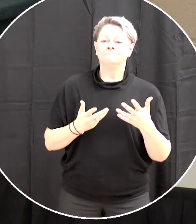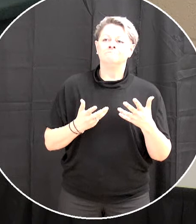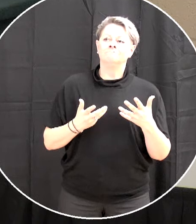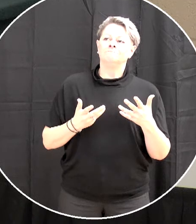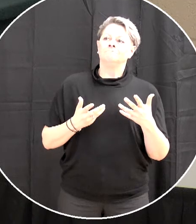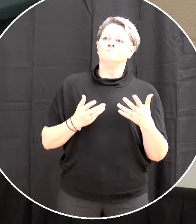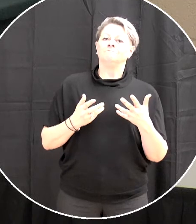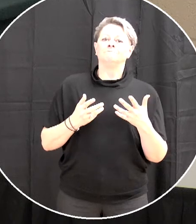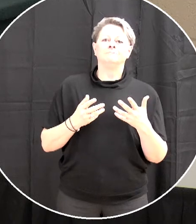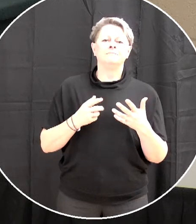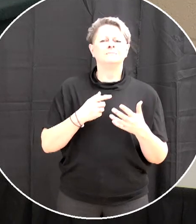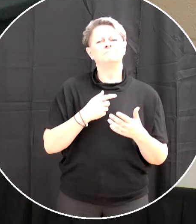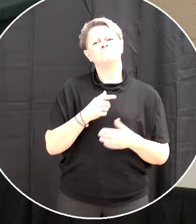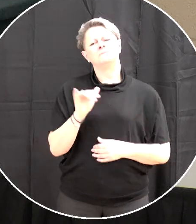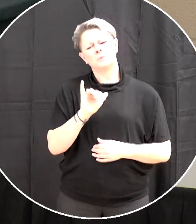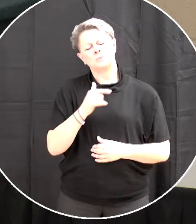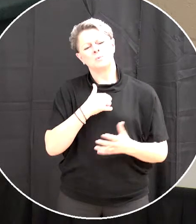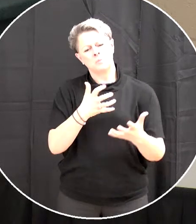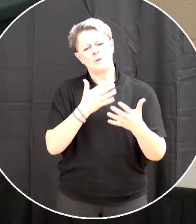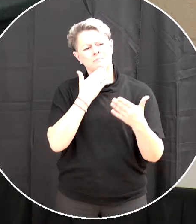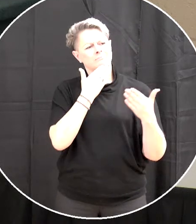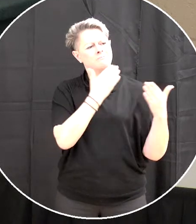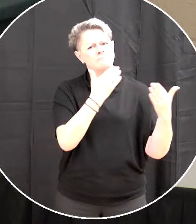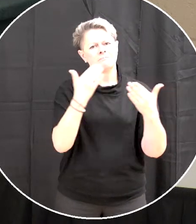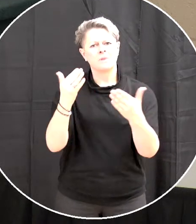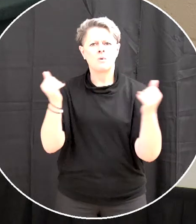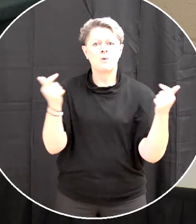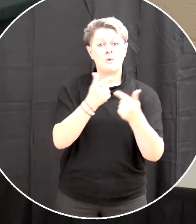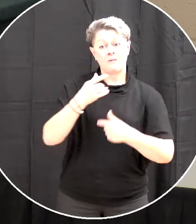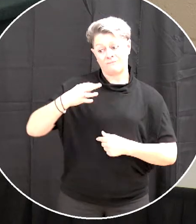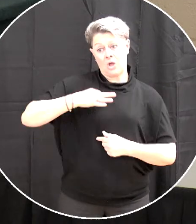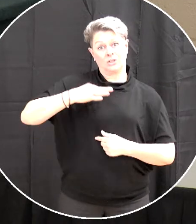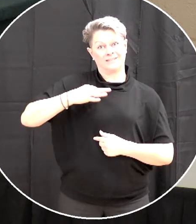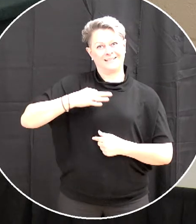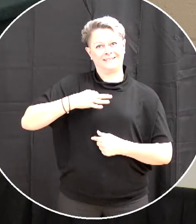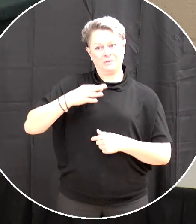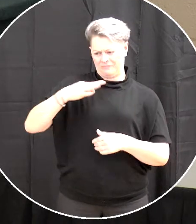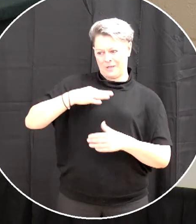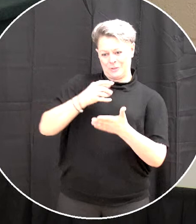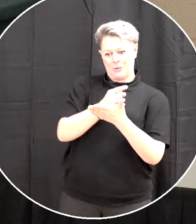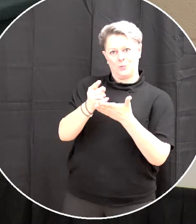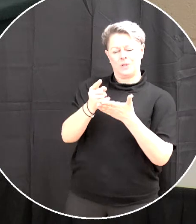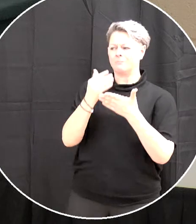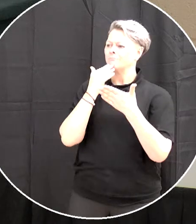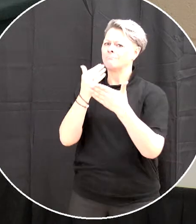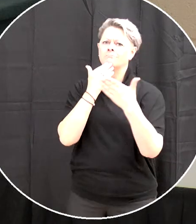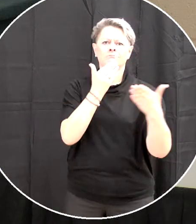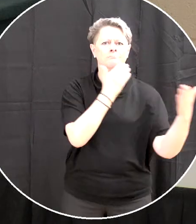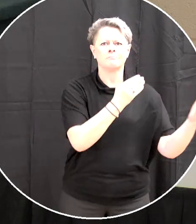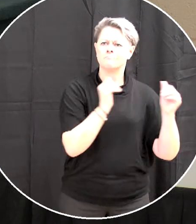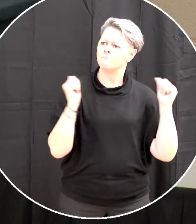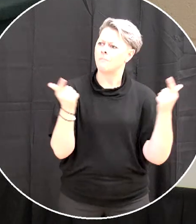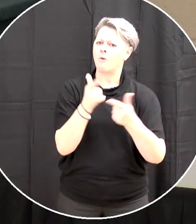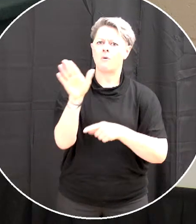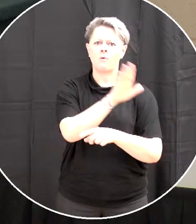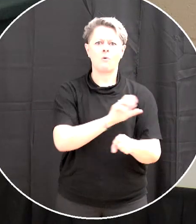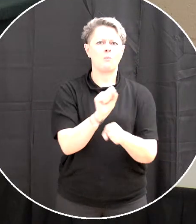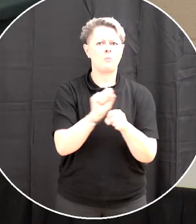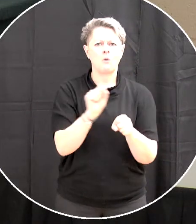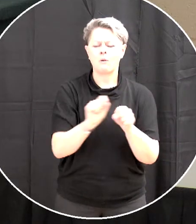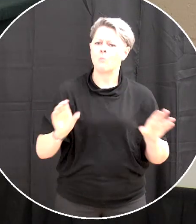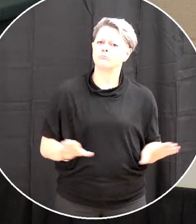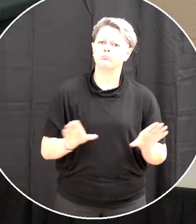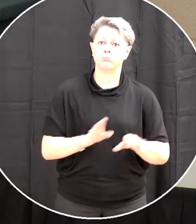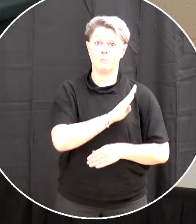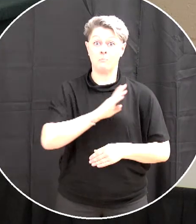But I do also want to thank the volunteers in the province during Volunteer Week for all the efforts they do. The board members around this table